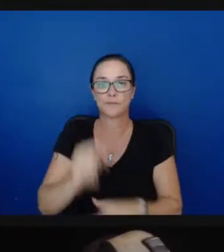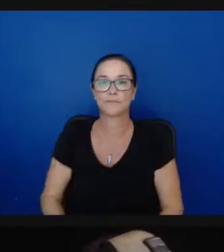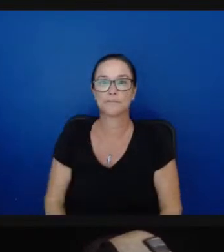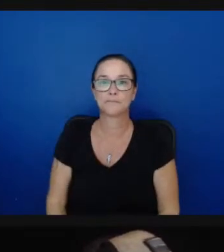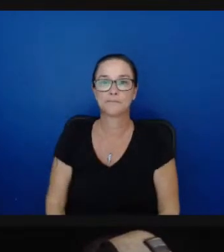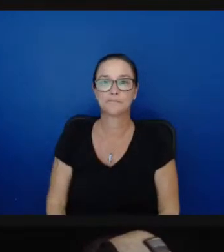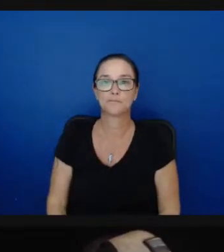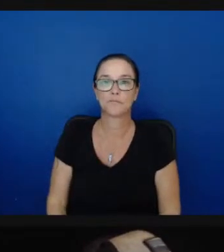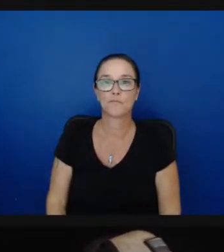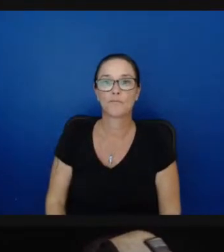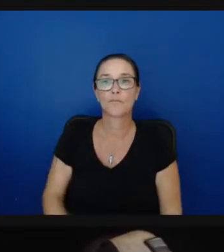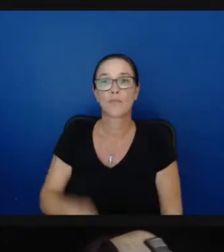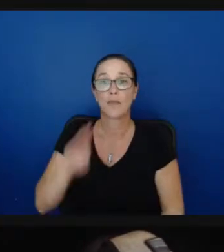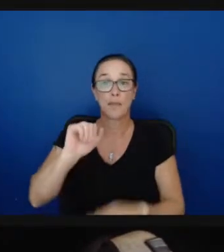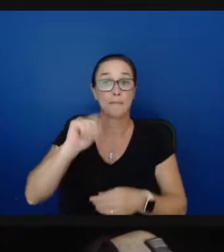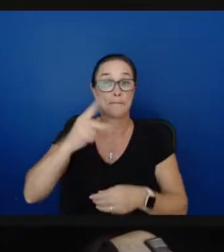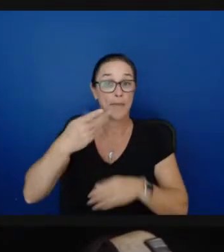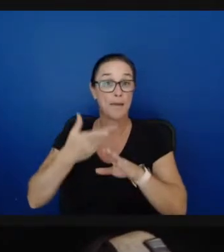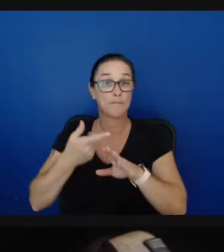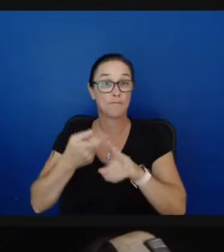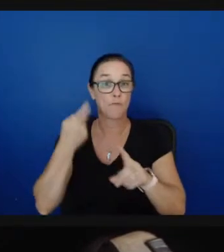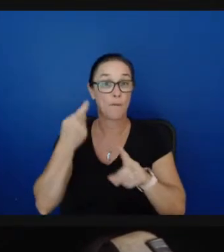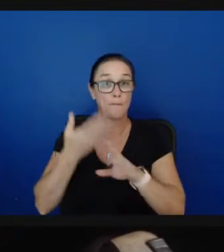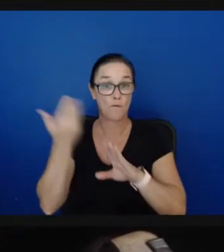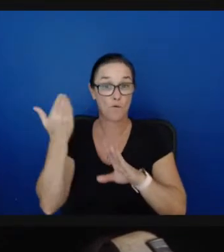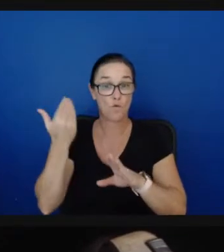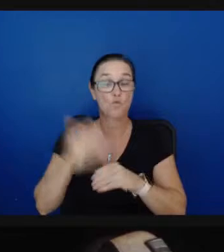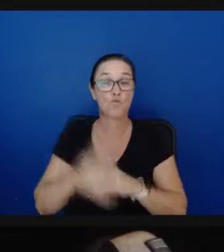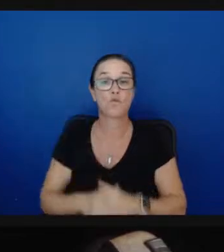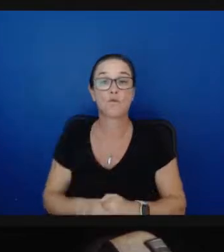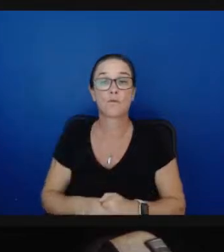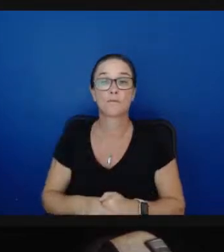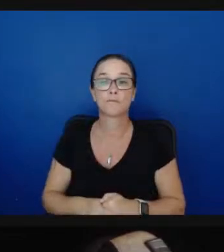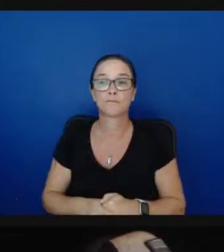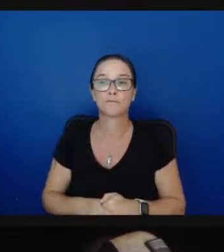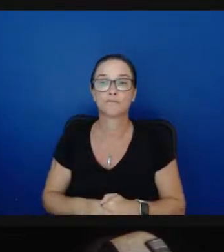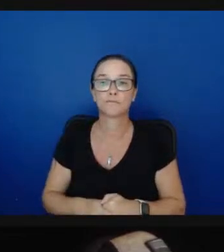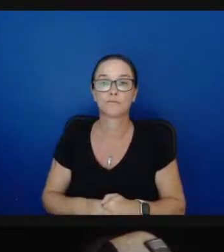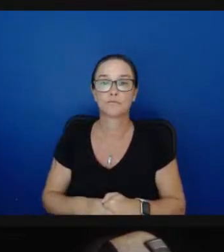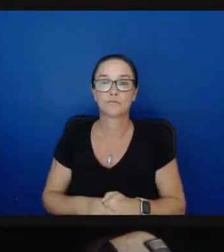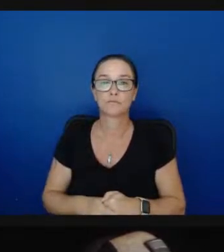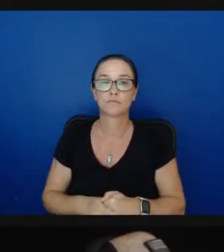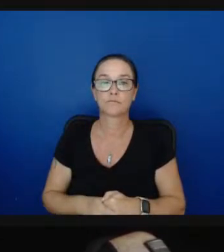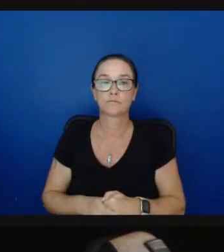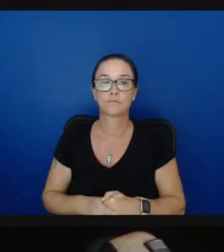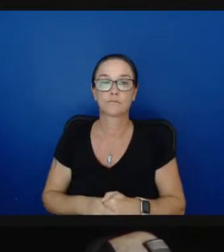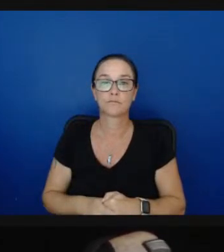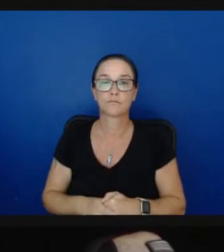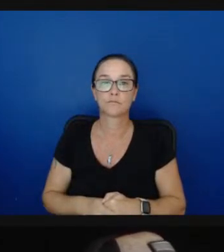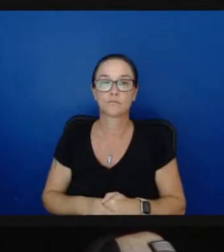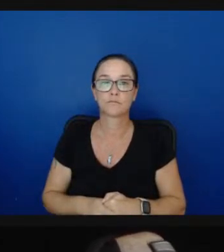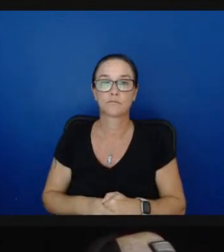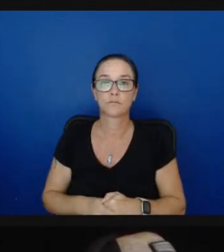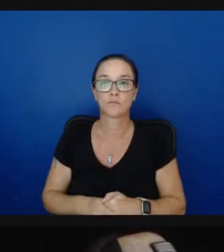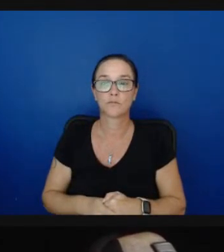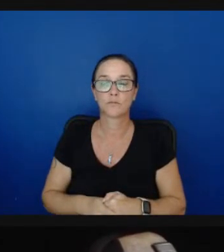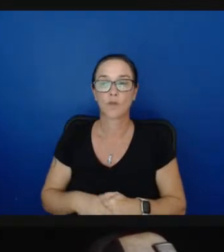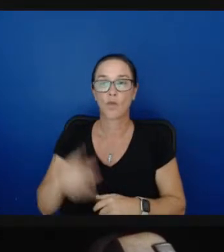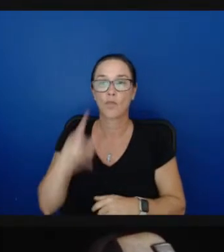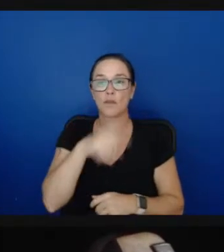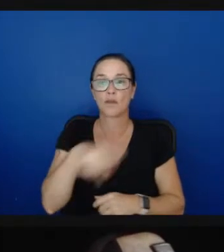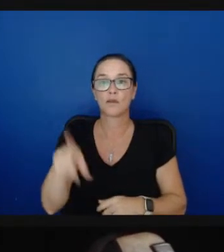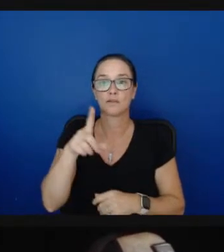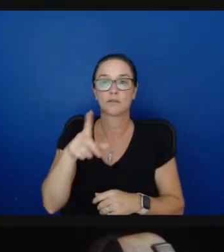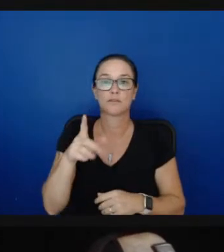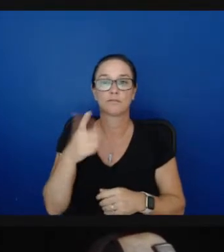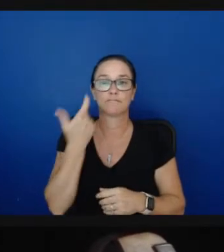There's a map we showed earlier. So we'll move it along here to look at the last month. So